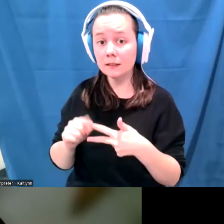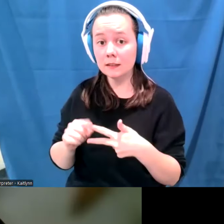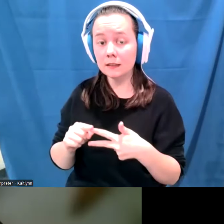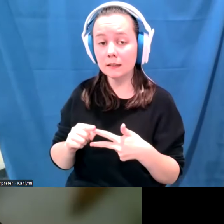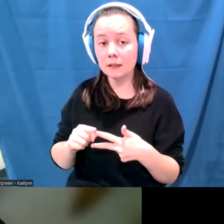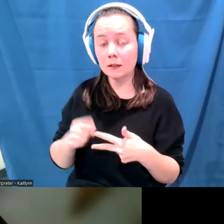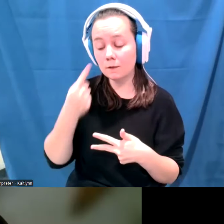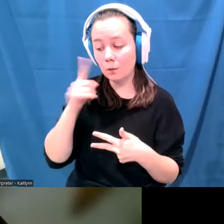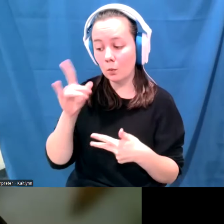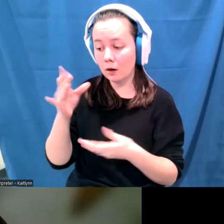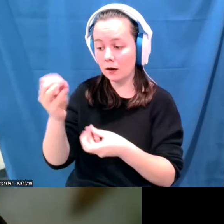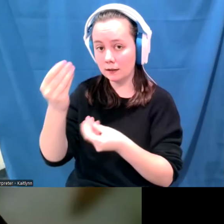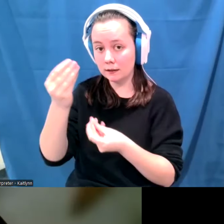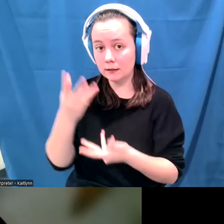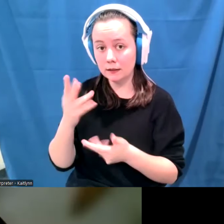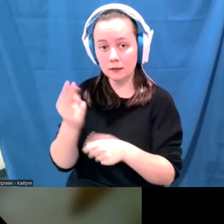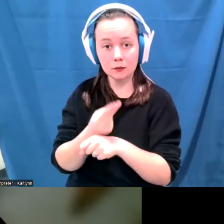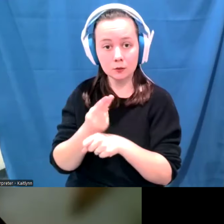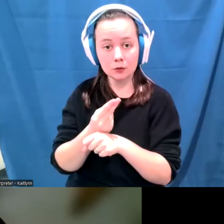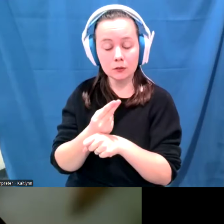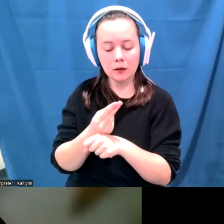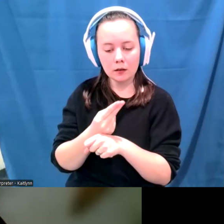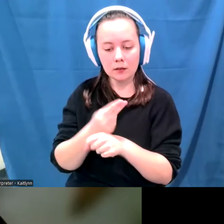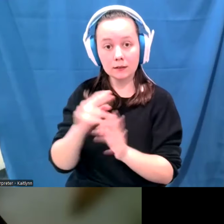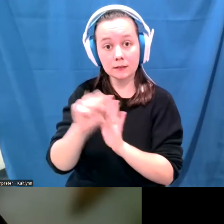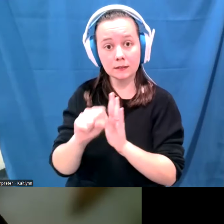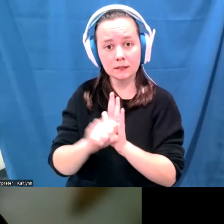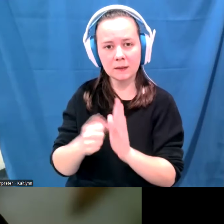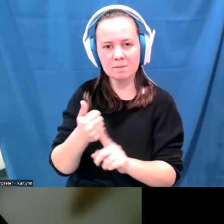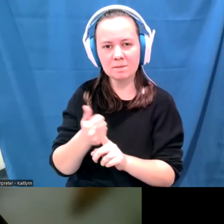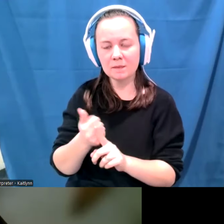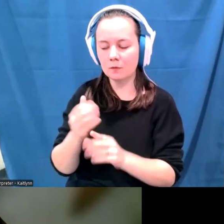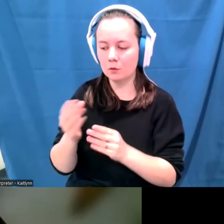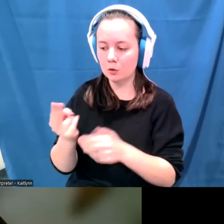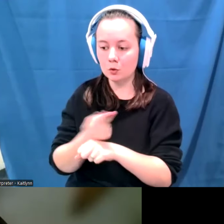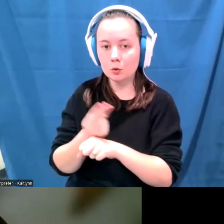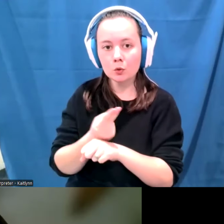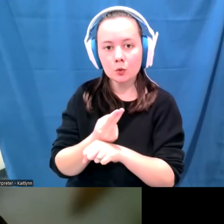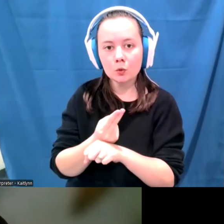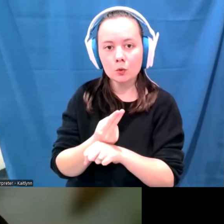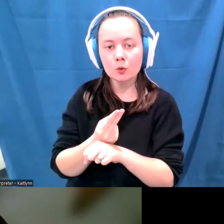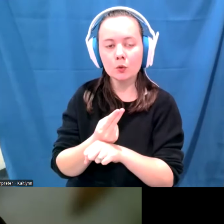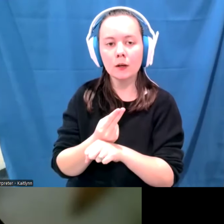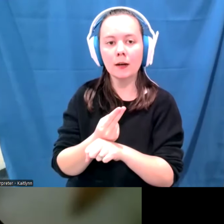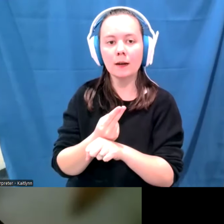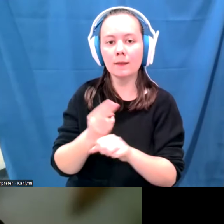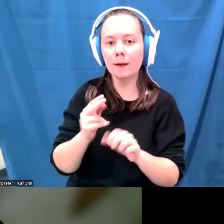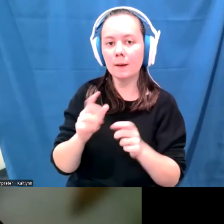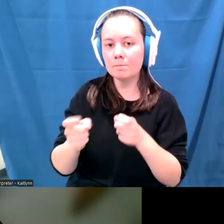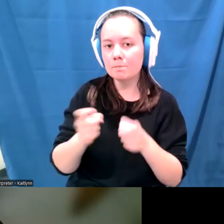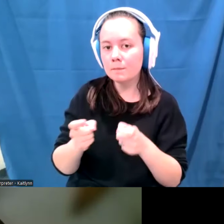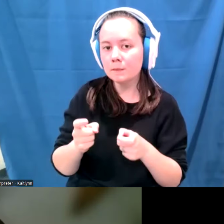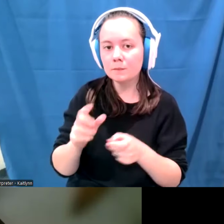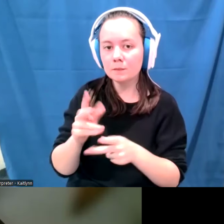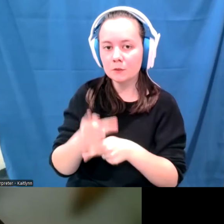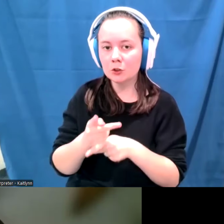data use are the states that have leveraged or are leveraging their managed care contracts to promote